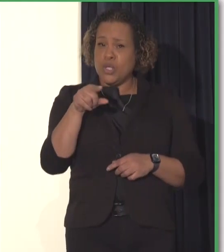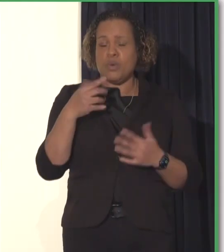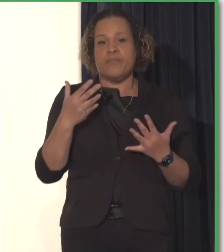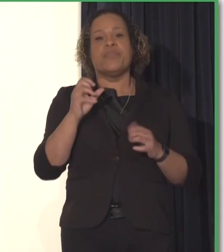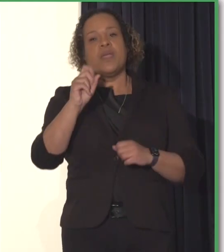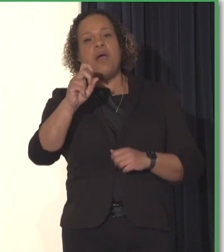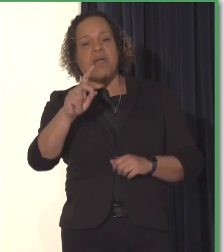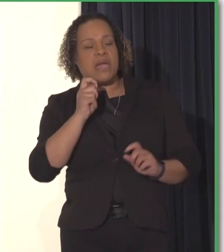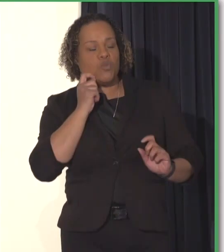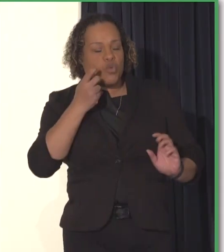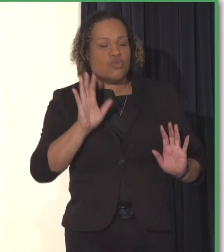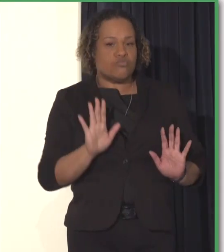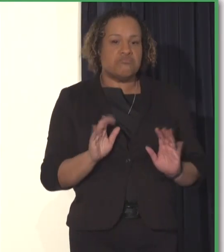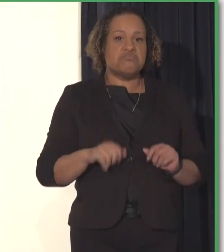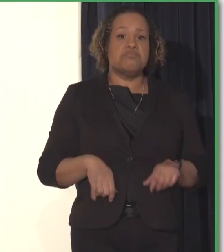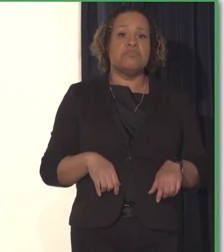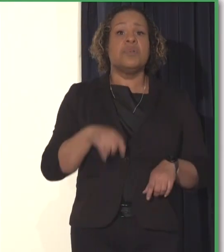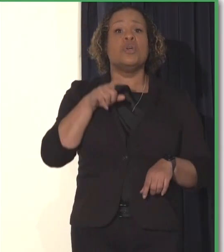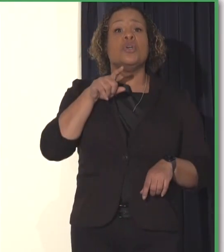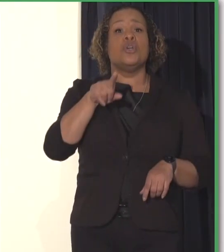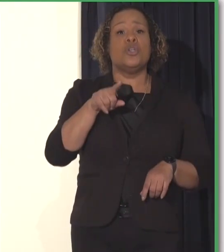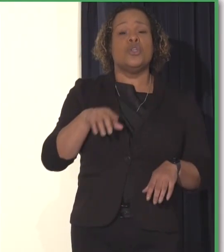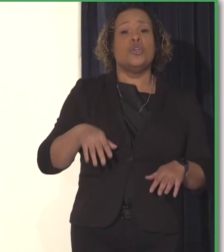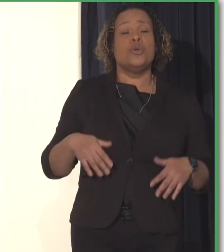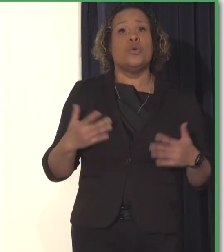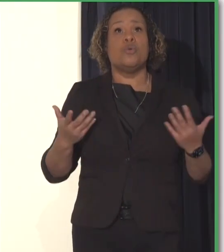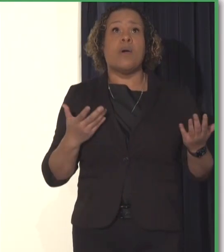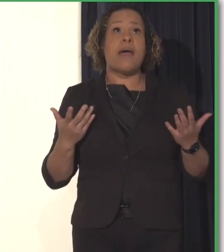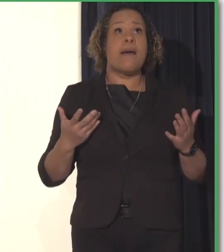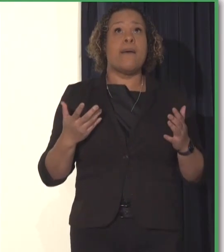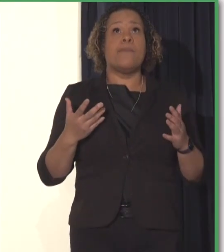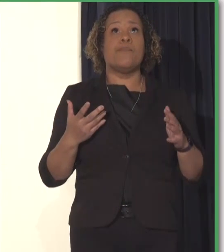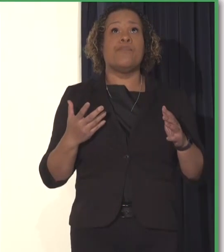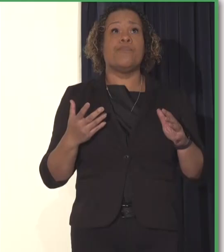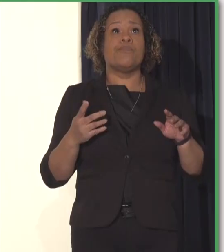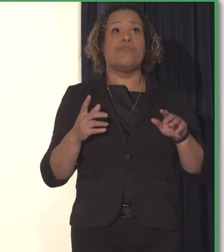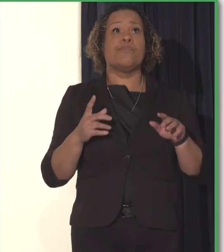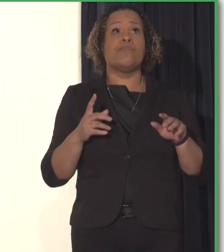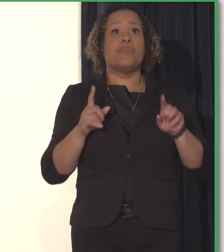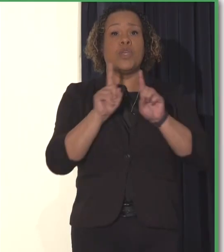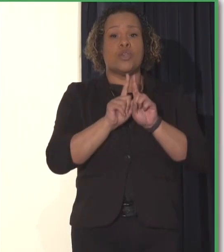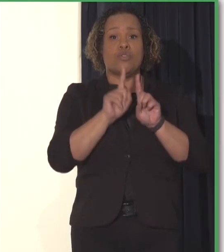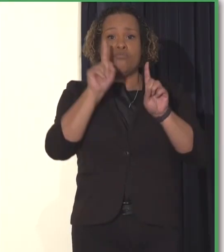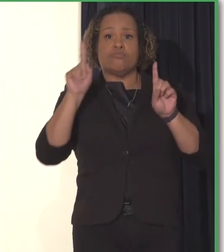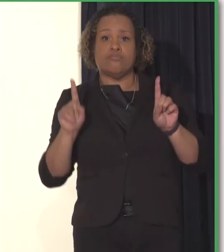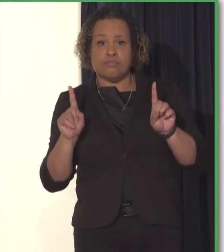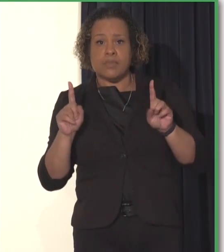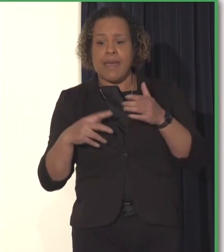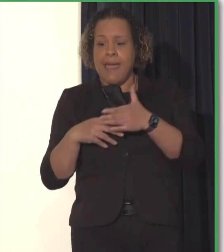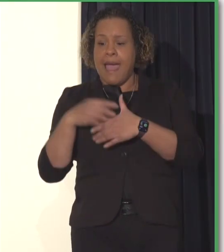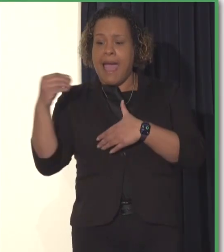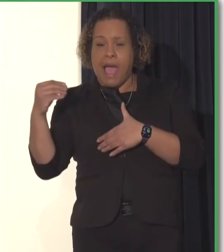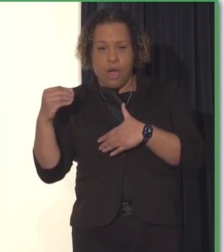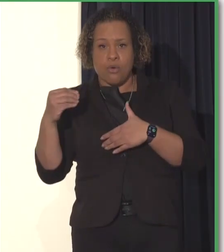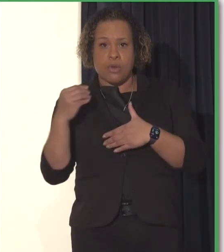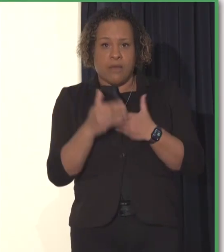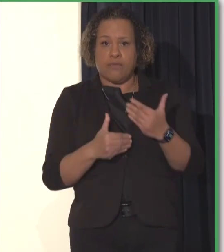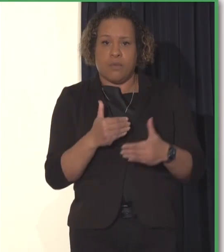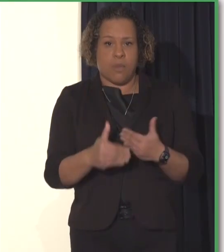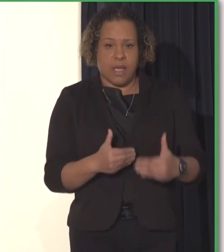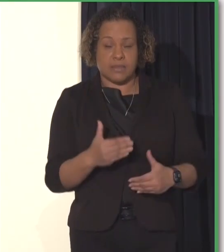okay, cool. You done stepped out of the matter of Kenesha Coleman, stepped all the way out the matter. It's